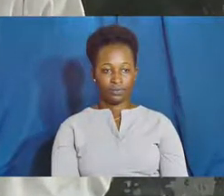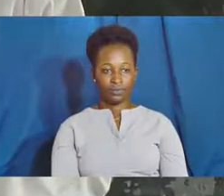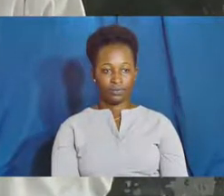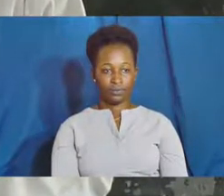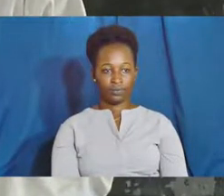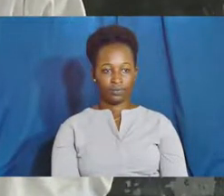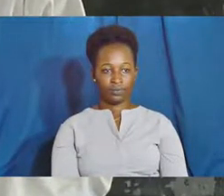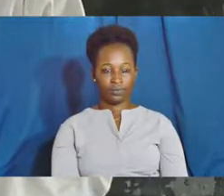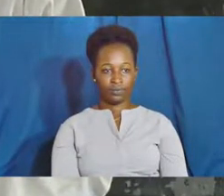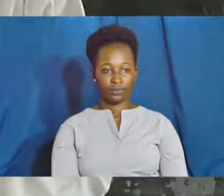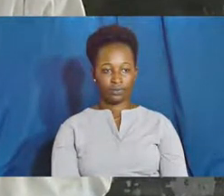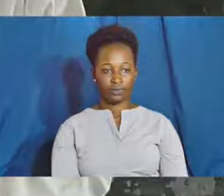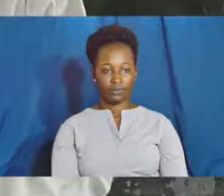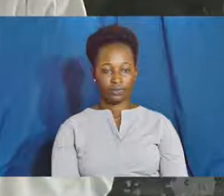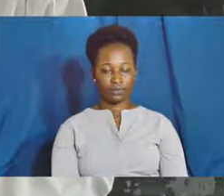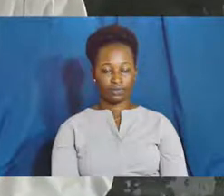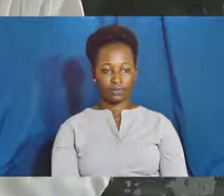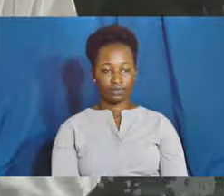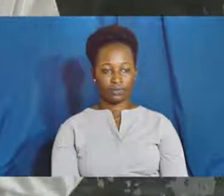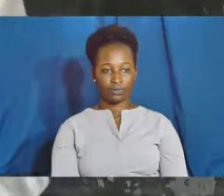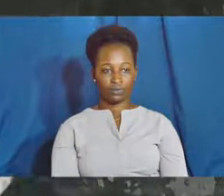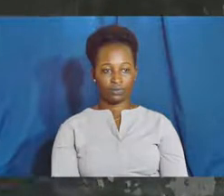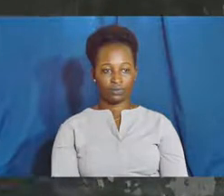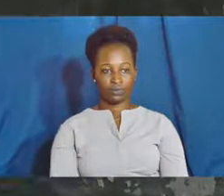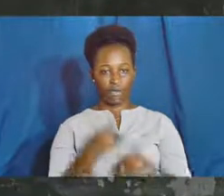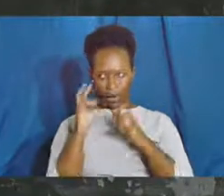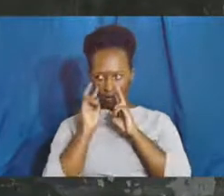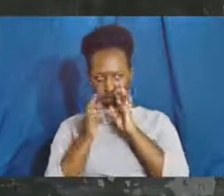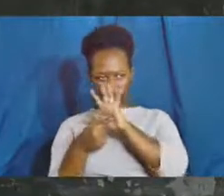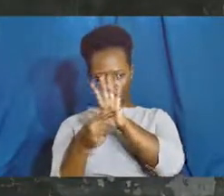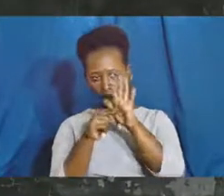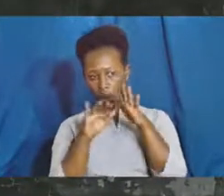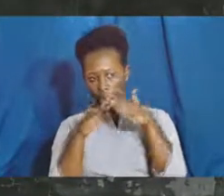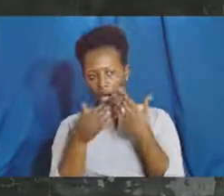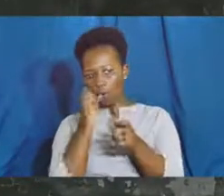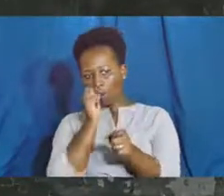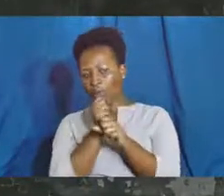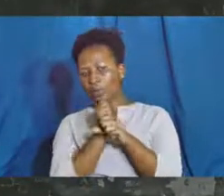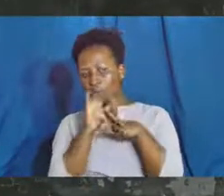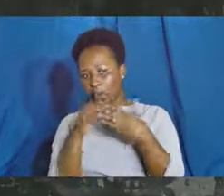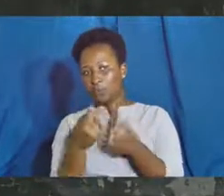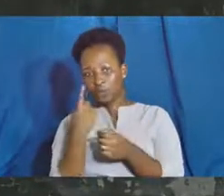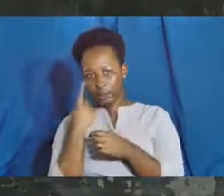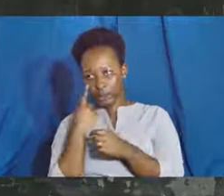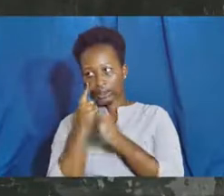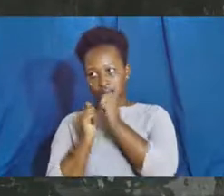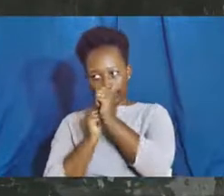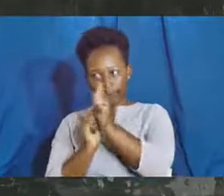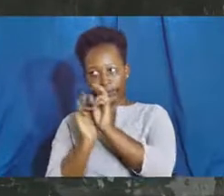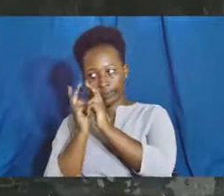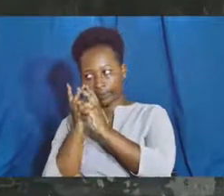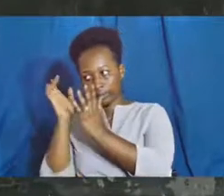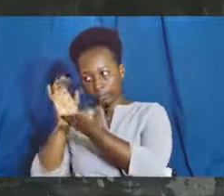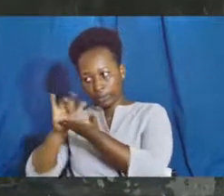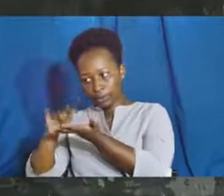this. And okay, so I want you now to just to follow. I hope that you